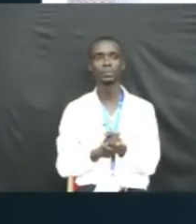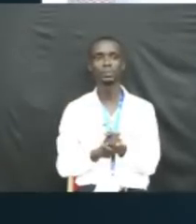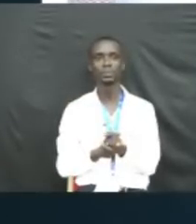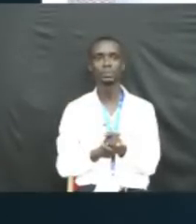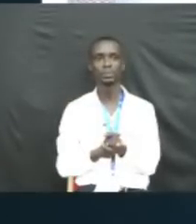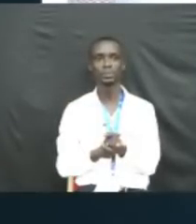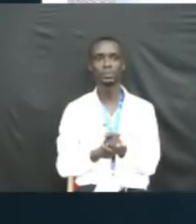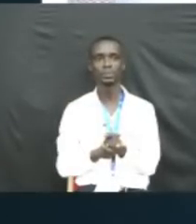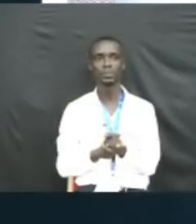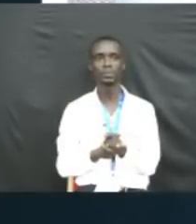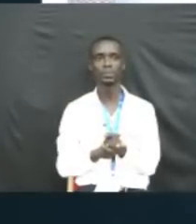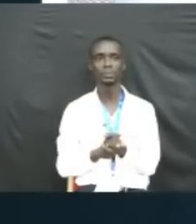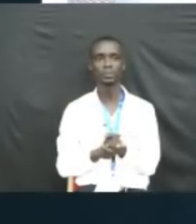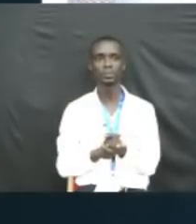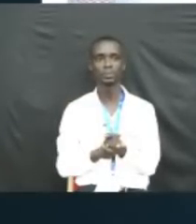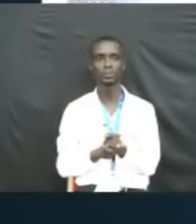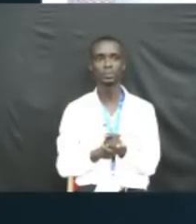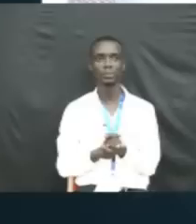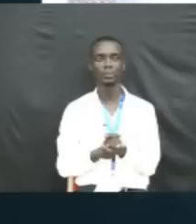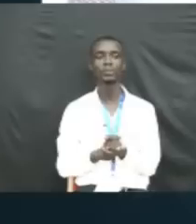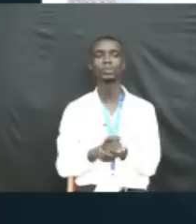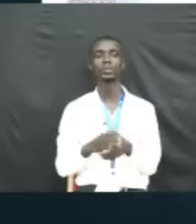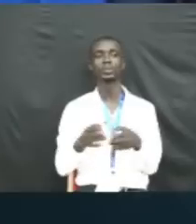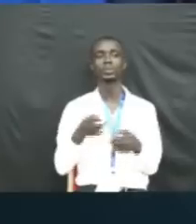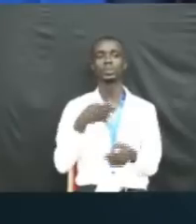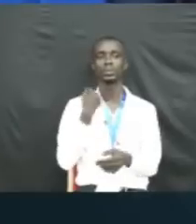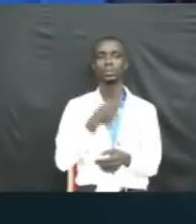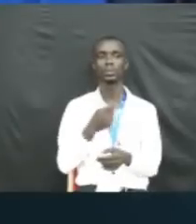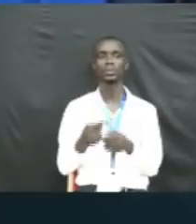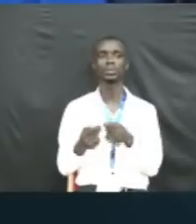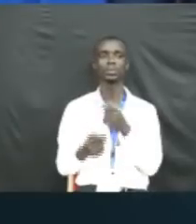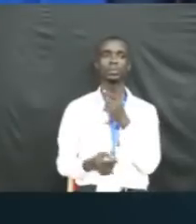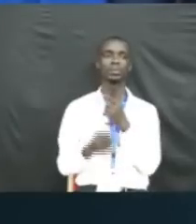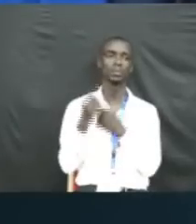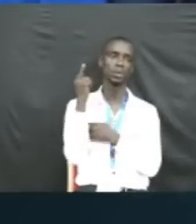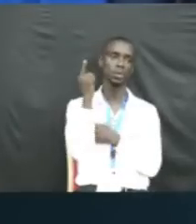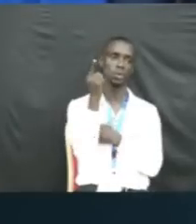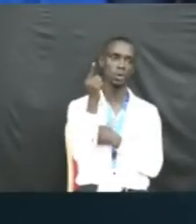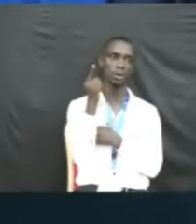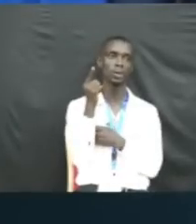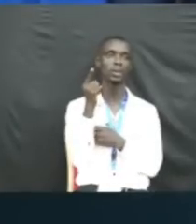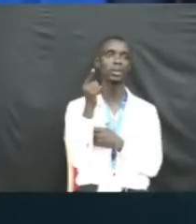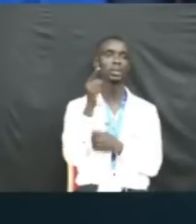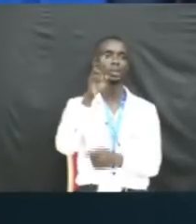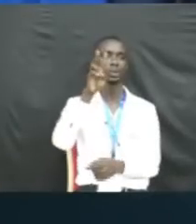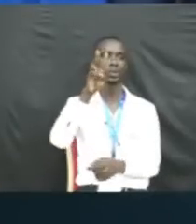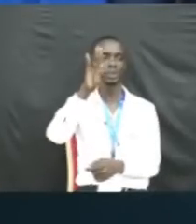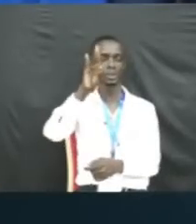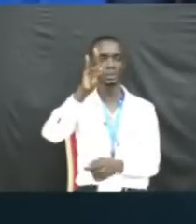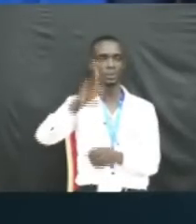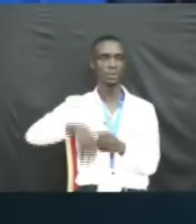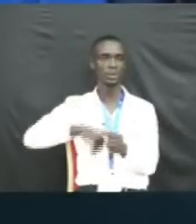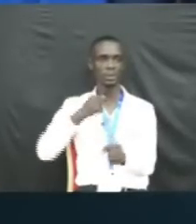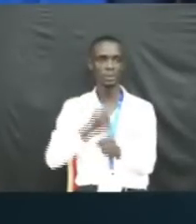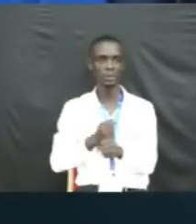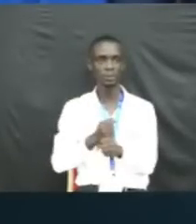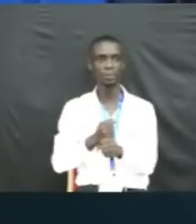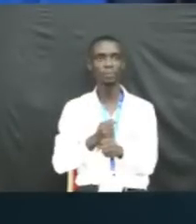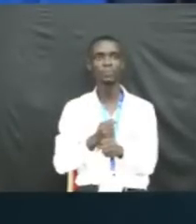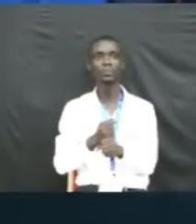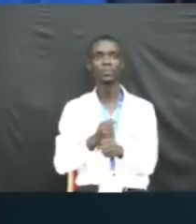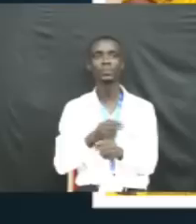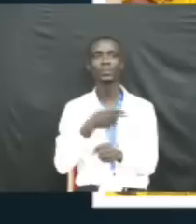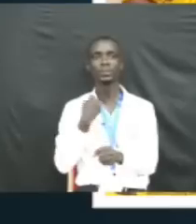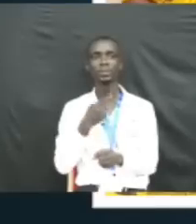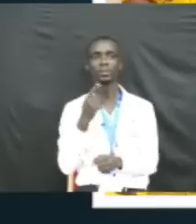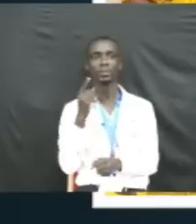Dan Yampon Ehene also served for 27 years. Herin Soa Akunai also